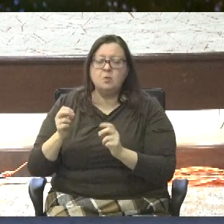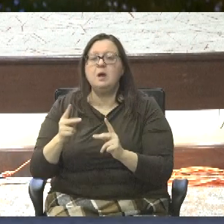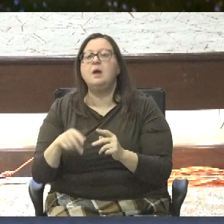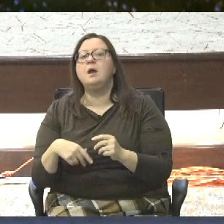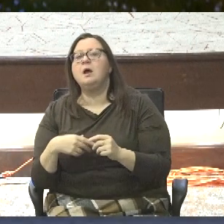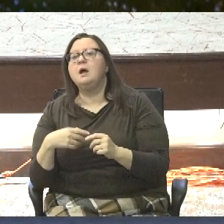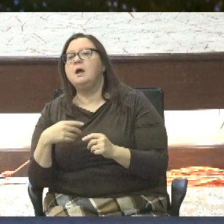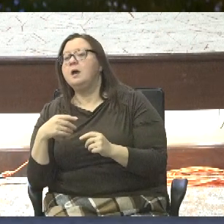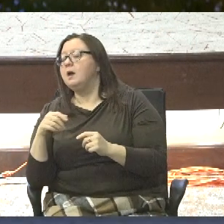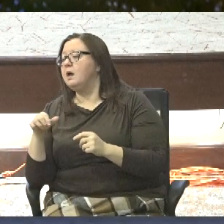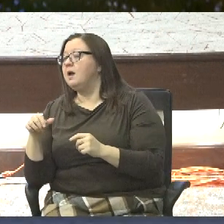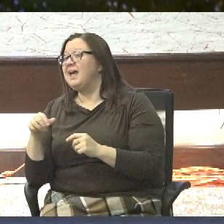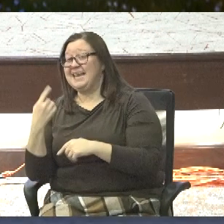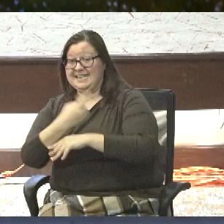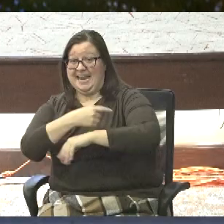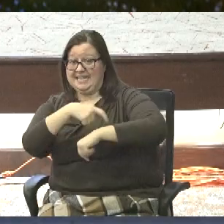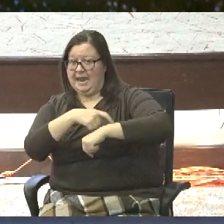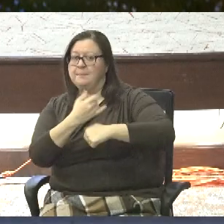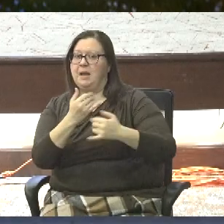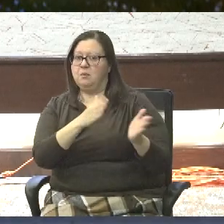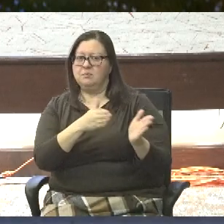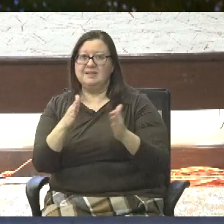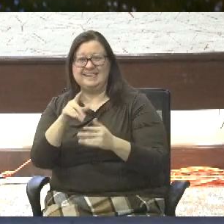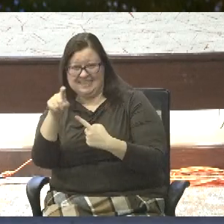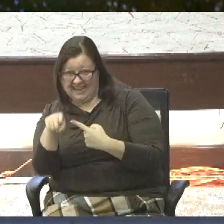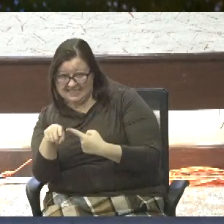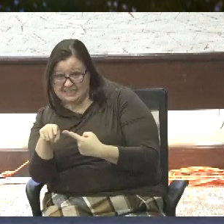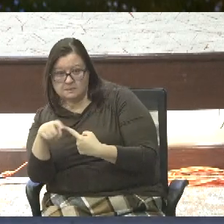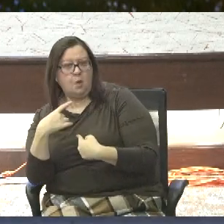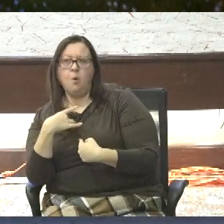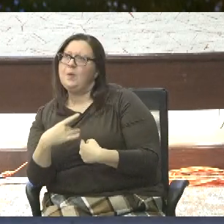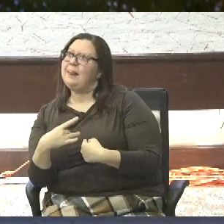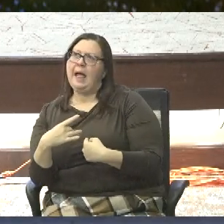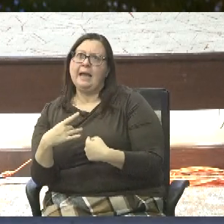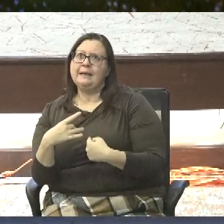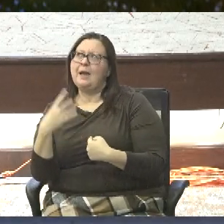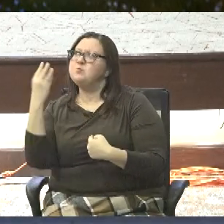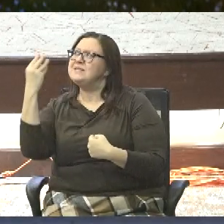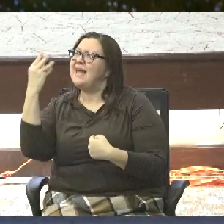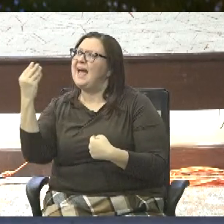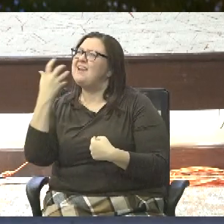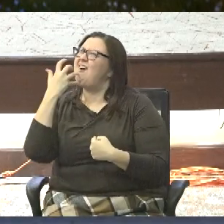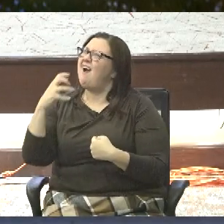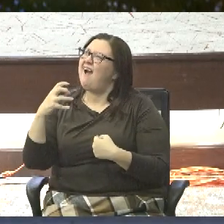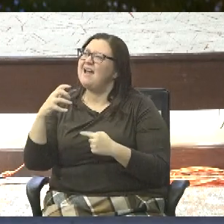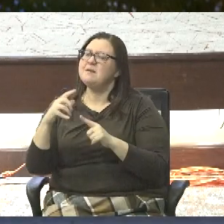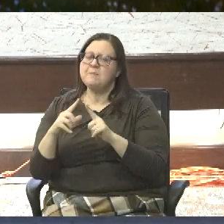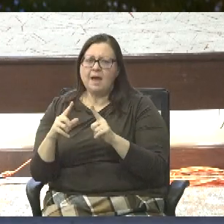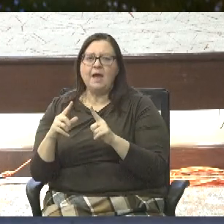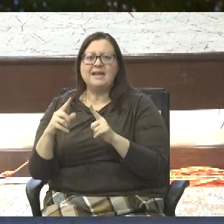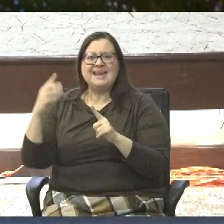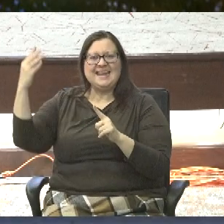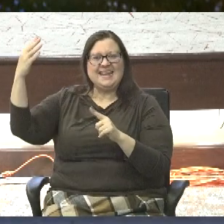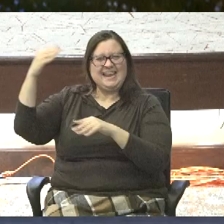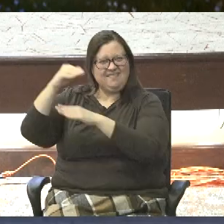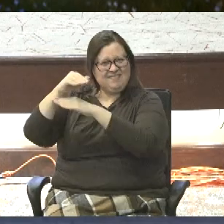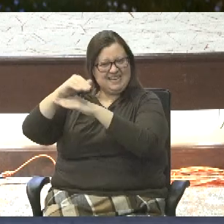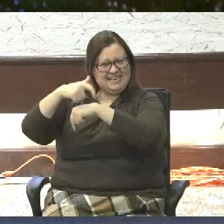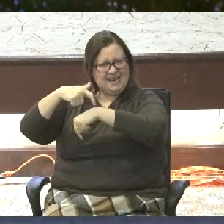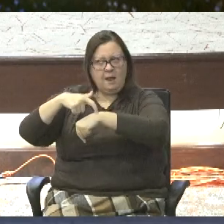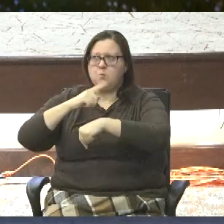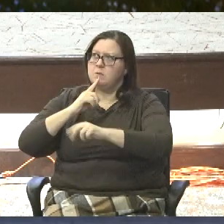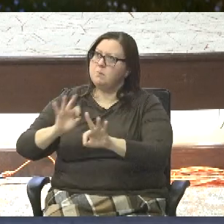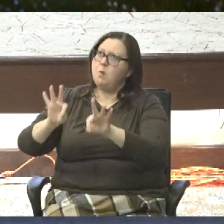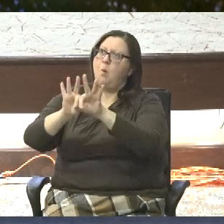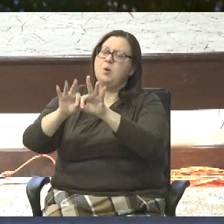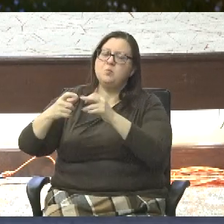Plaza, I showed you in the daytime, but another, it's Texas, and we all like to get out, we know it's hot, but the evening is very important for us as